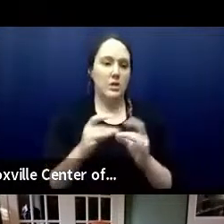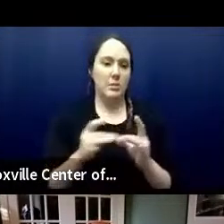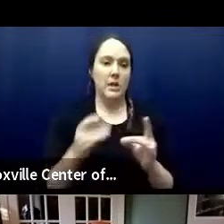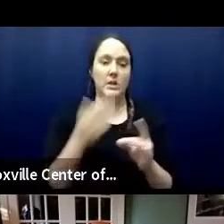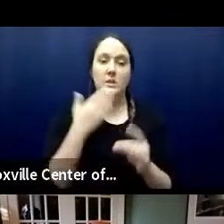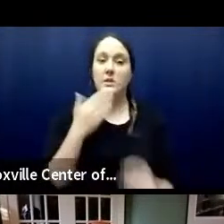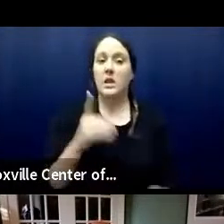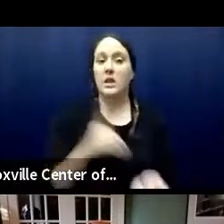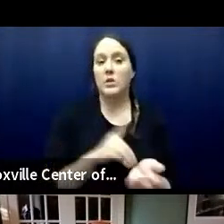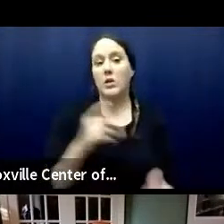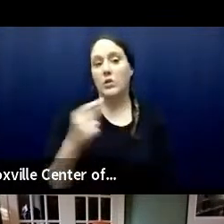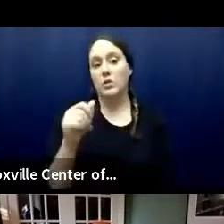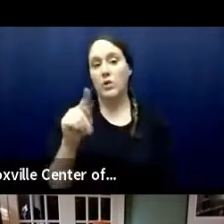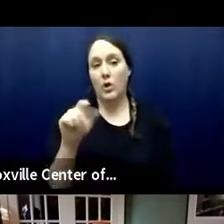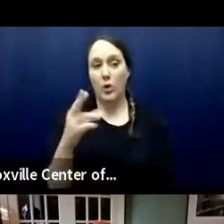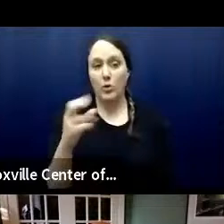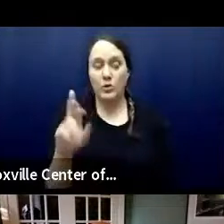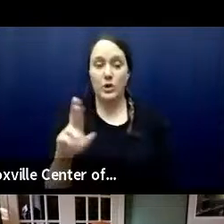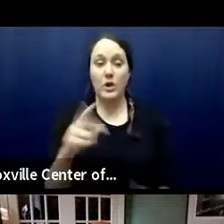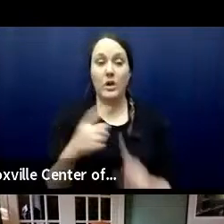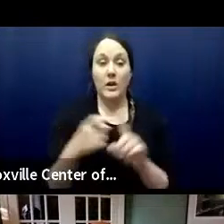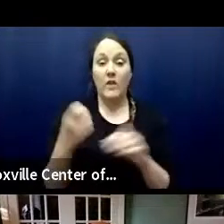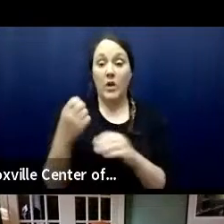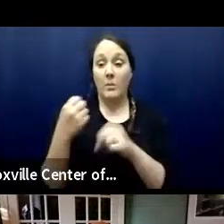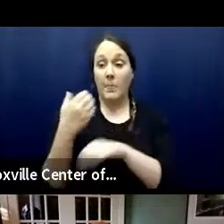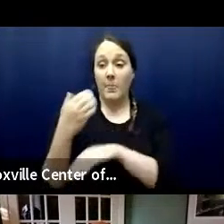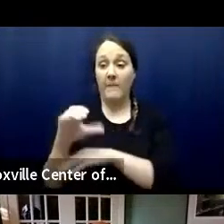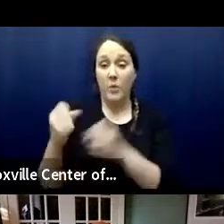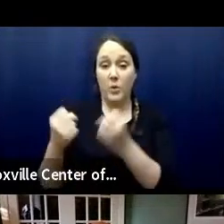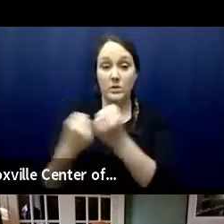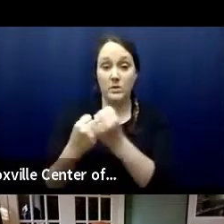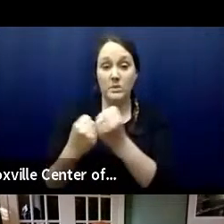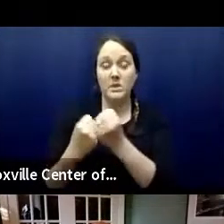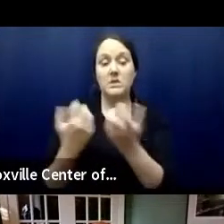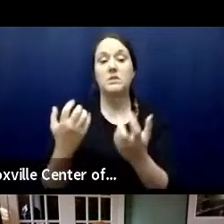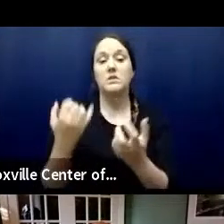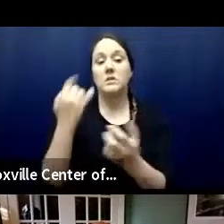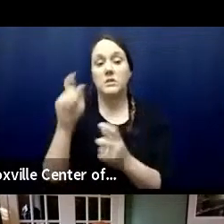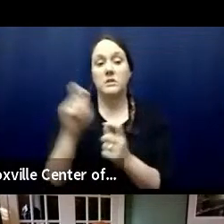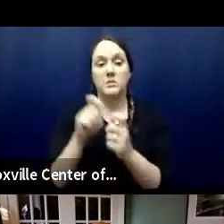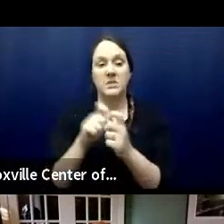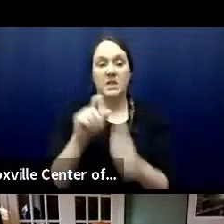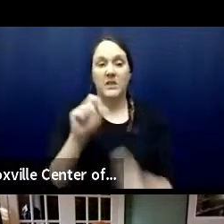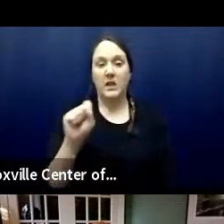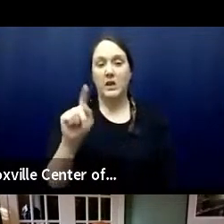Dr. Gocher. From the enforcement standpoint, if we're looking specifically at the Strip,